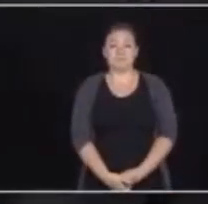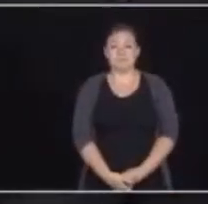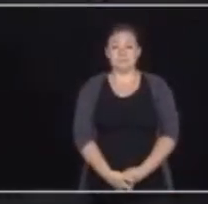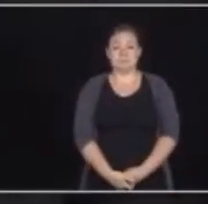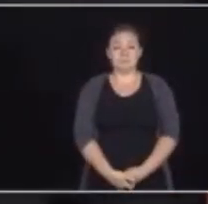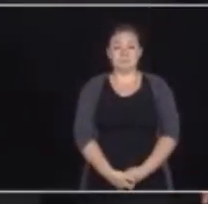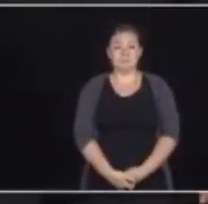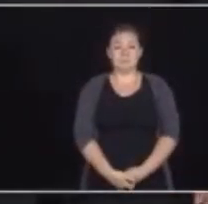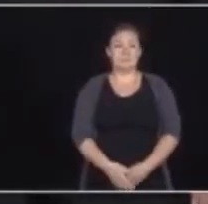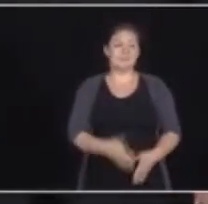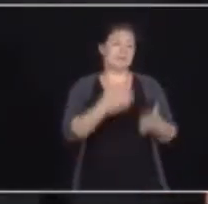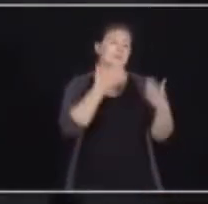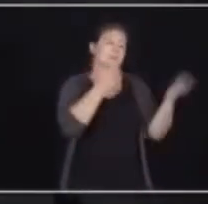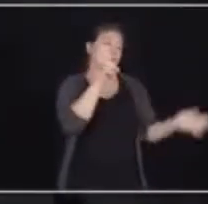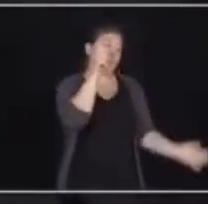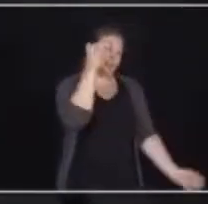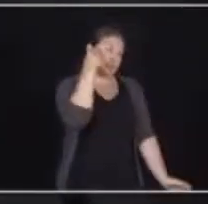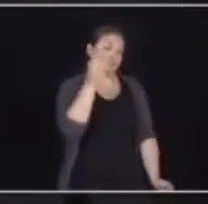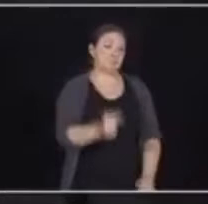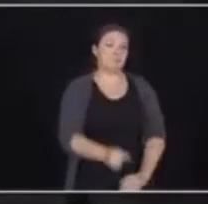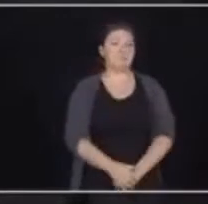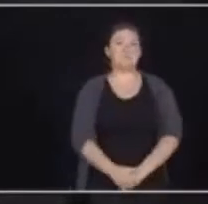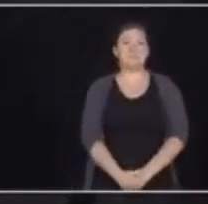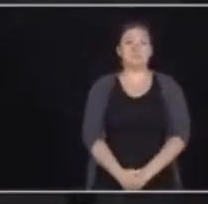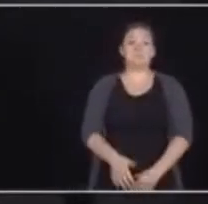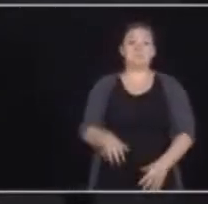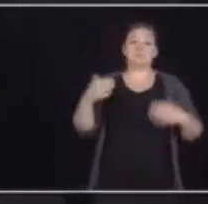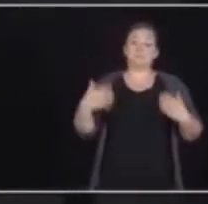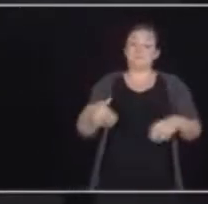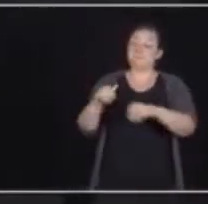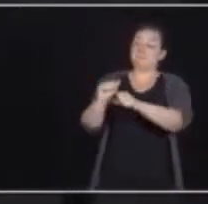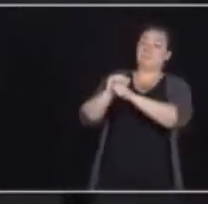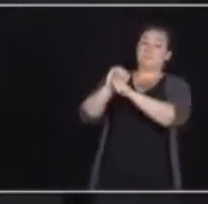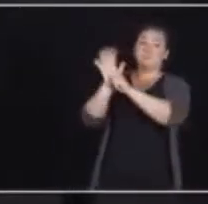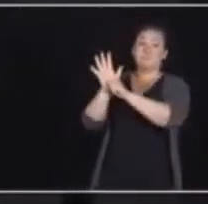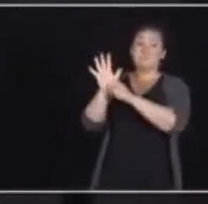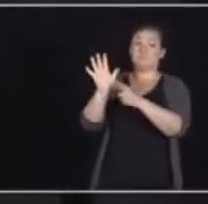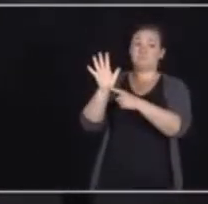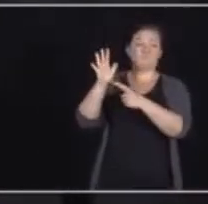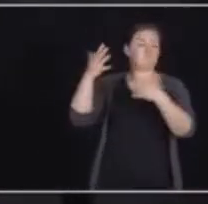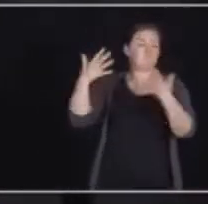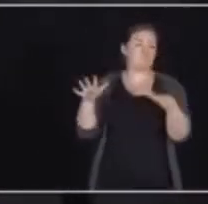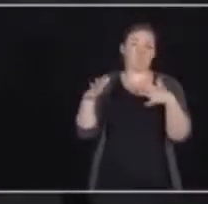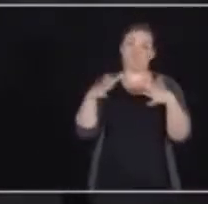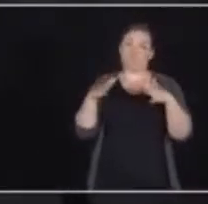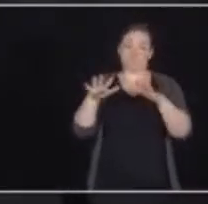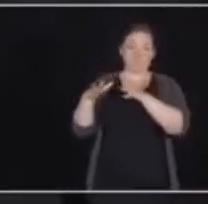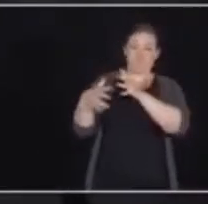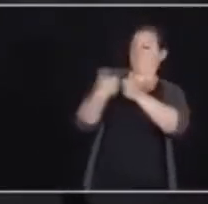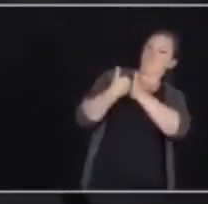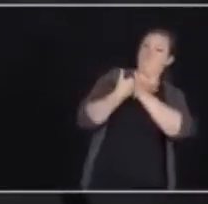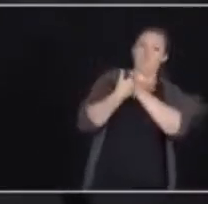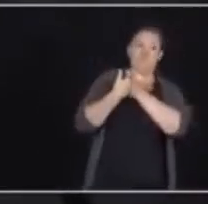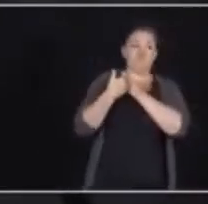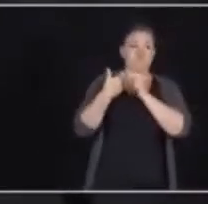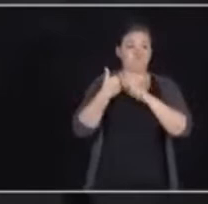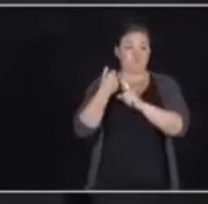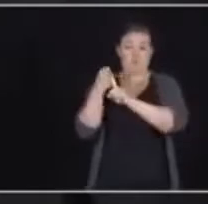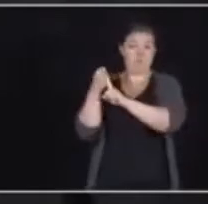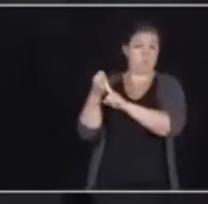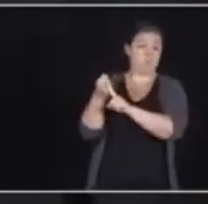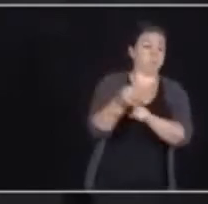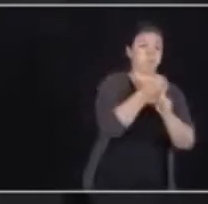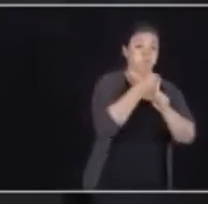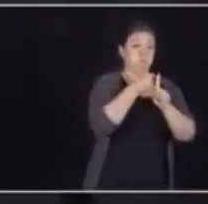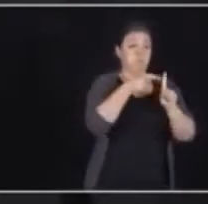Thank you, Premier. COVID-19 has created unprecedented challenges in many long-term care homes globally